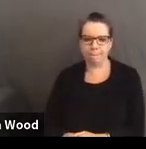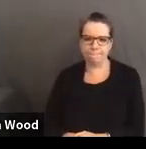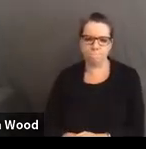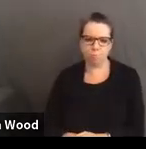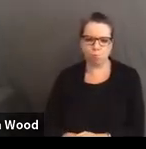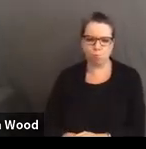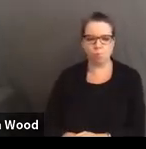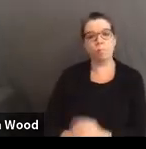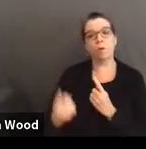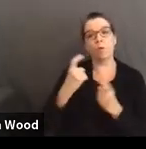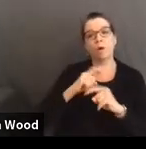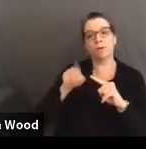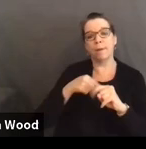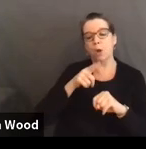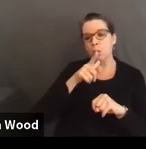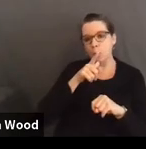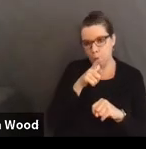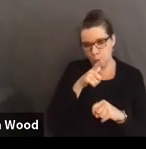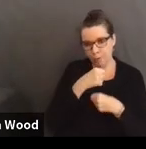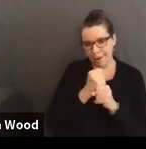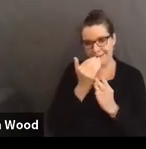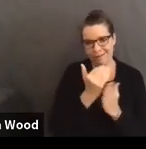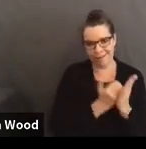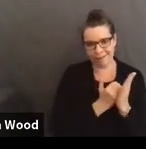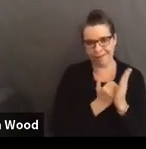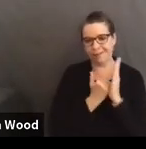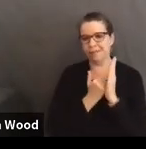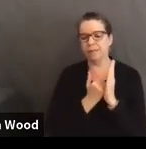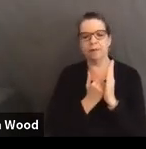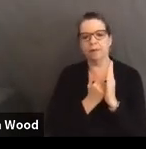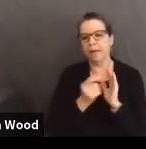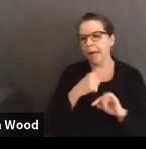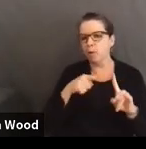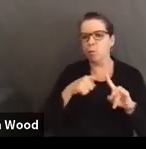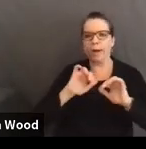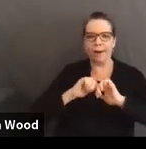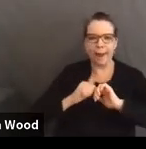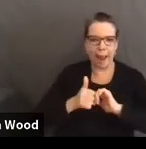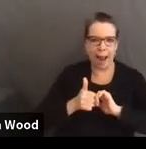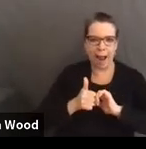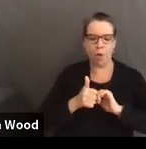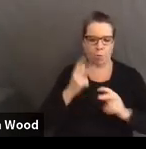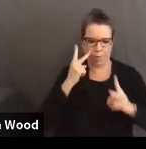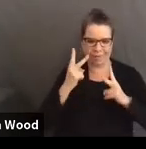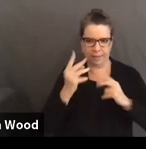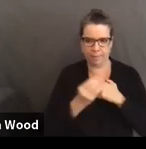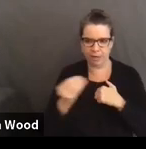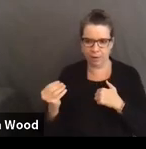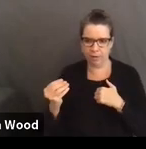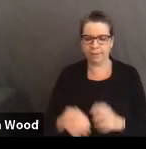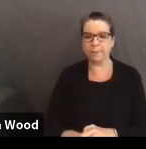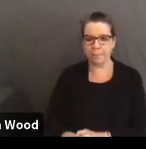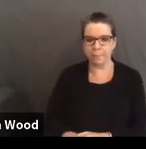There's some questions about who's making the lessons and when and how will we see the